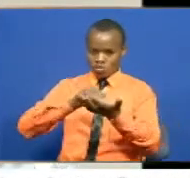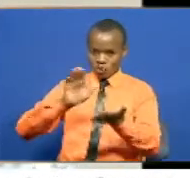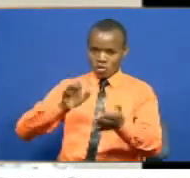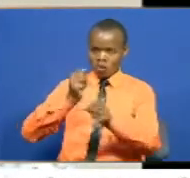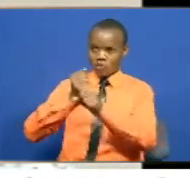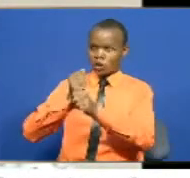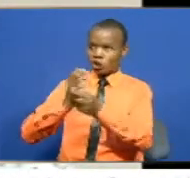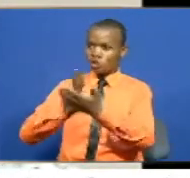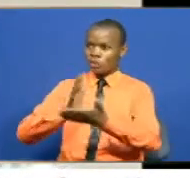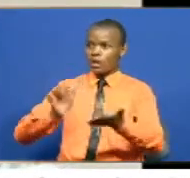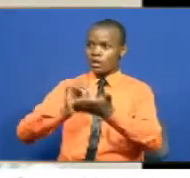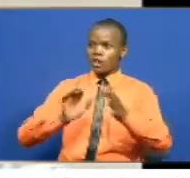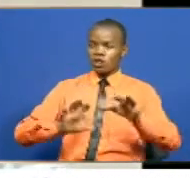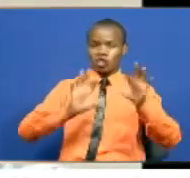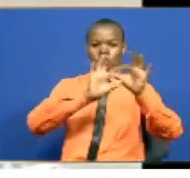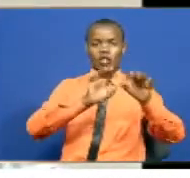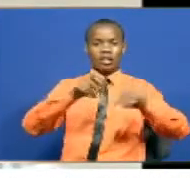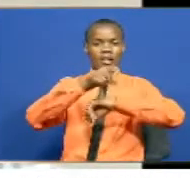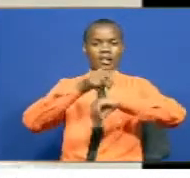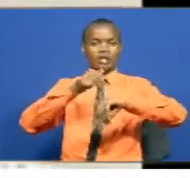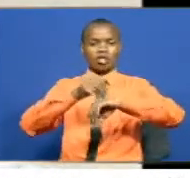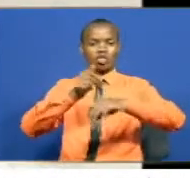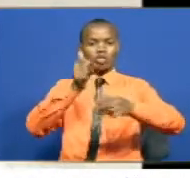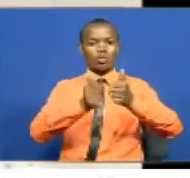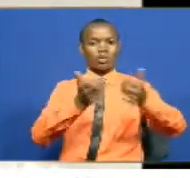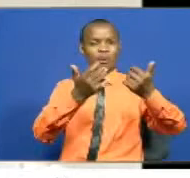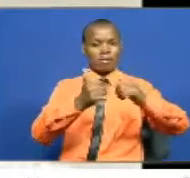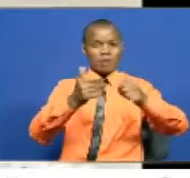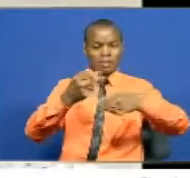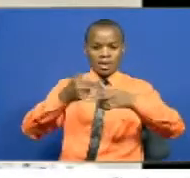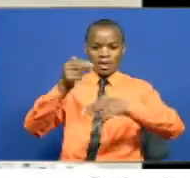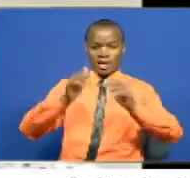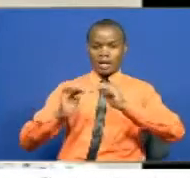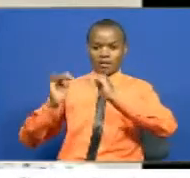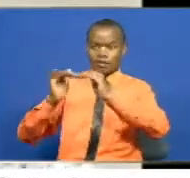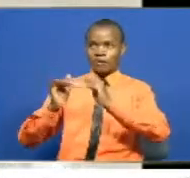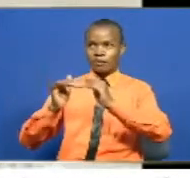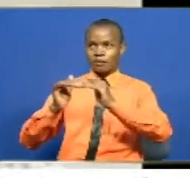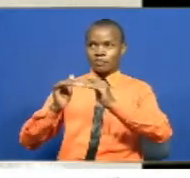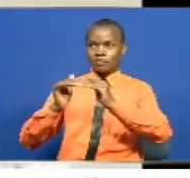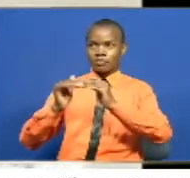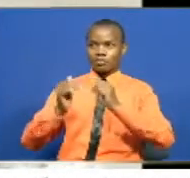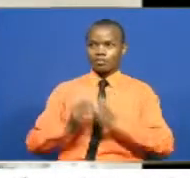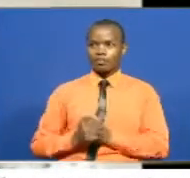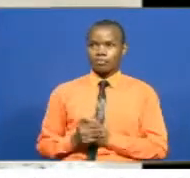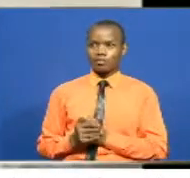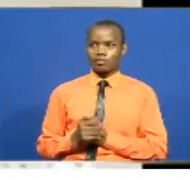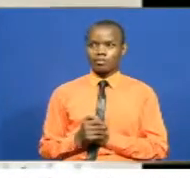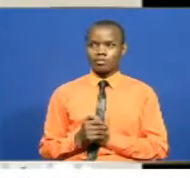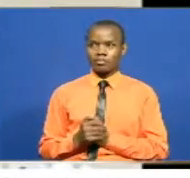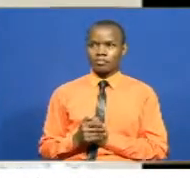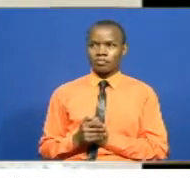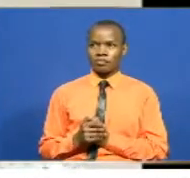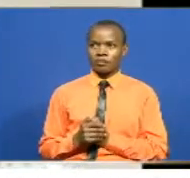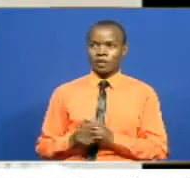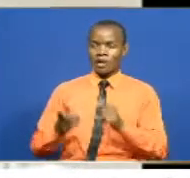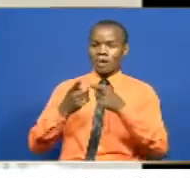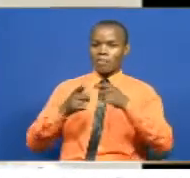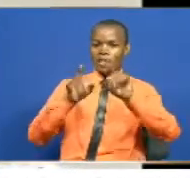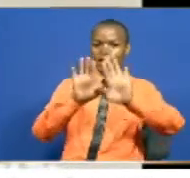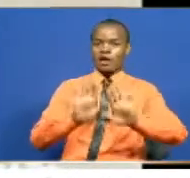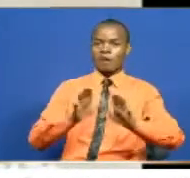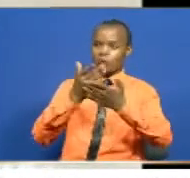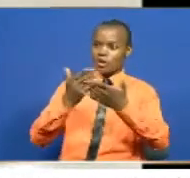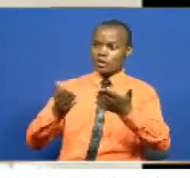of nations that are playing at a high level in terms of basketball. But I think one important thing,